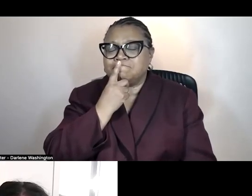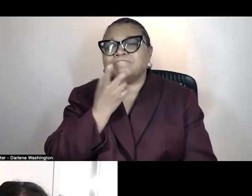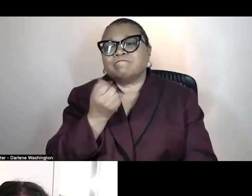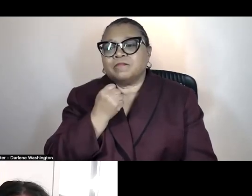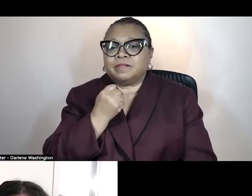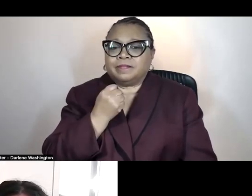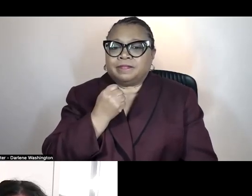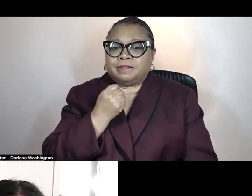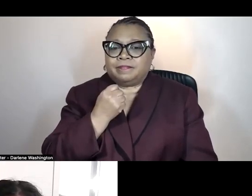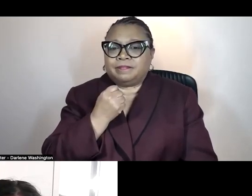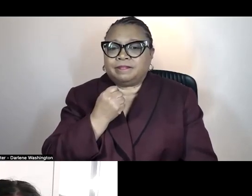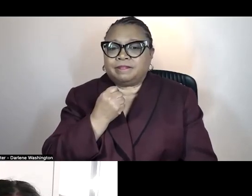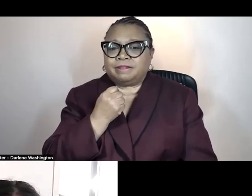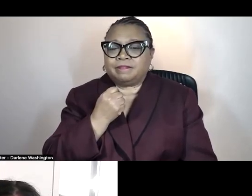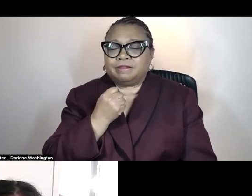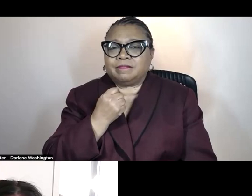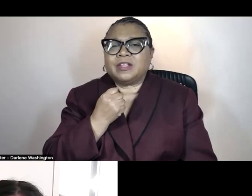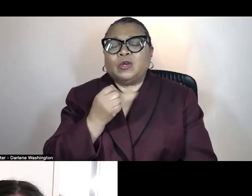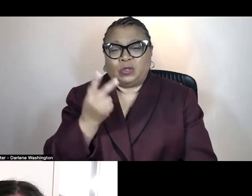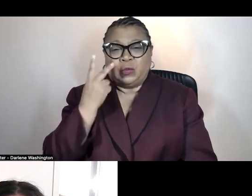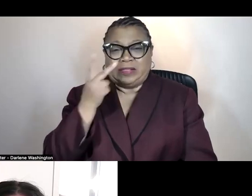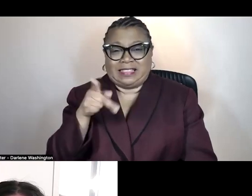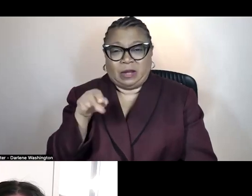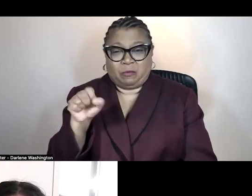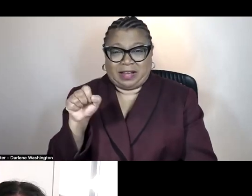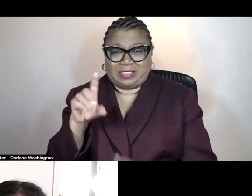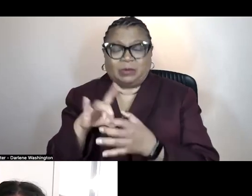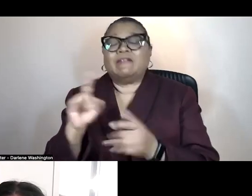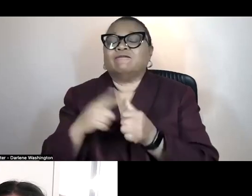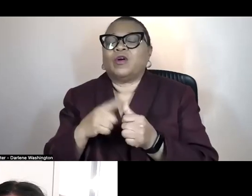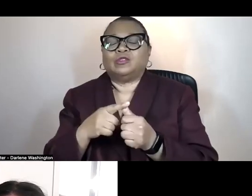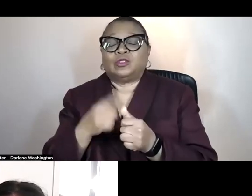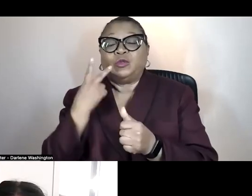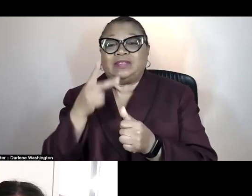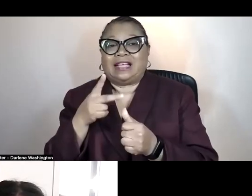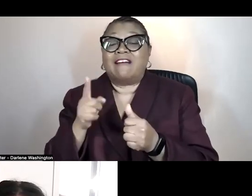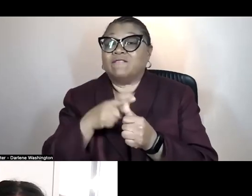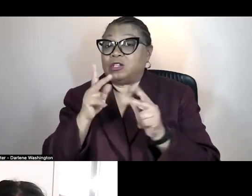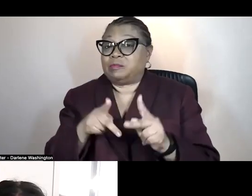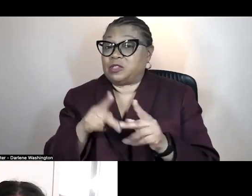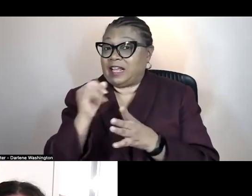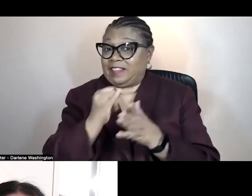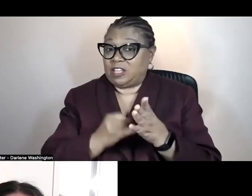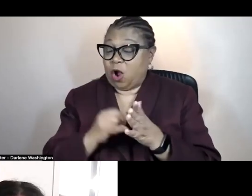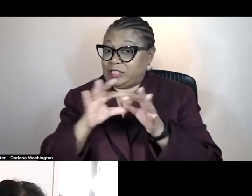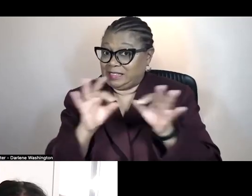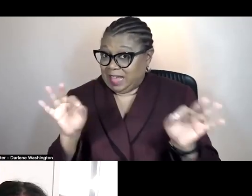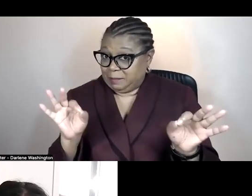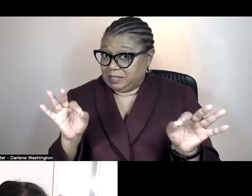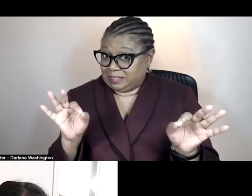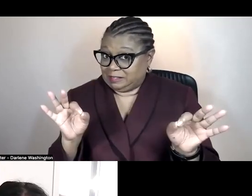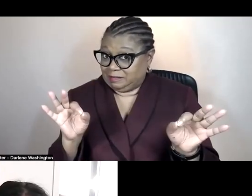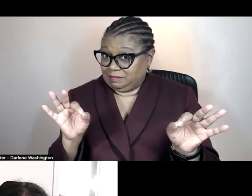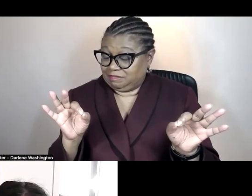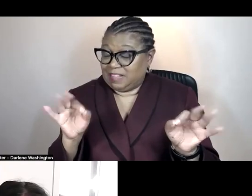So you do see press release. So first you see first person in the artist statement,